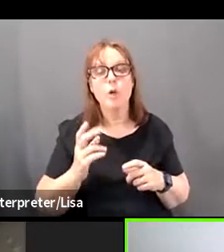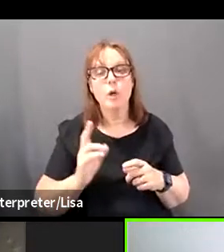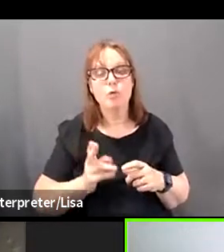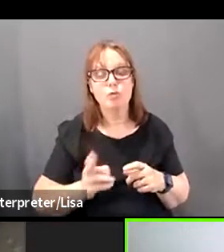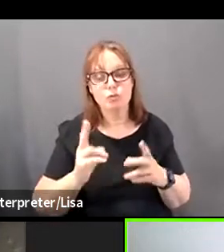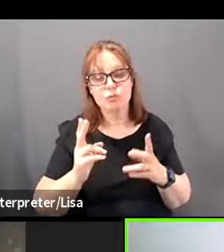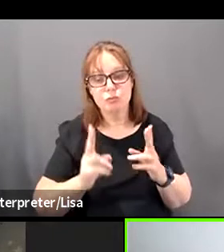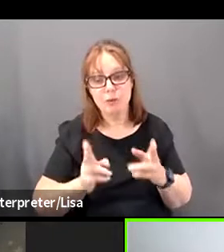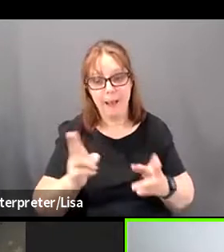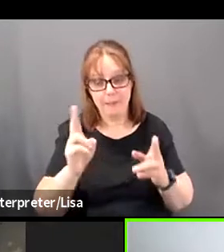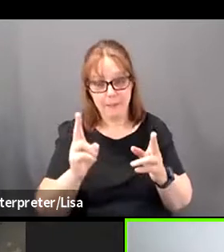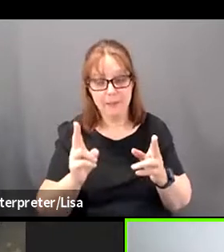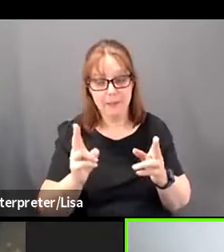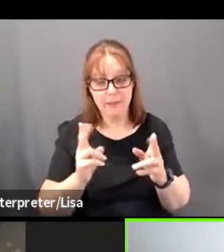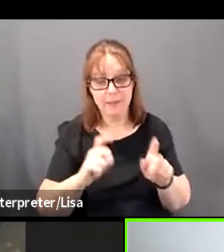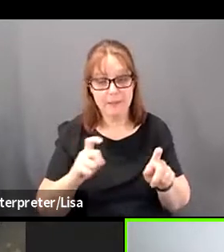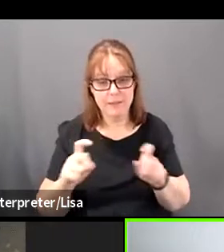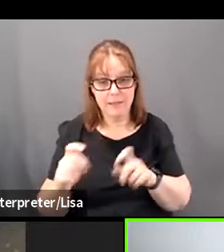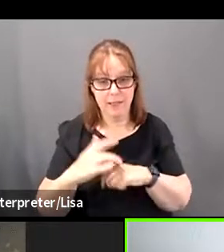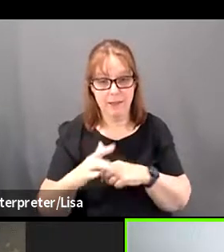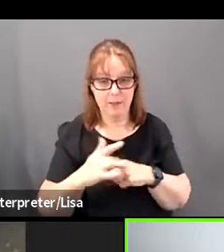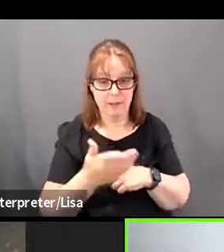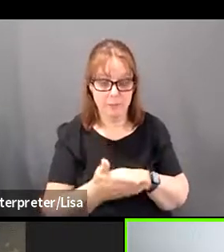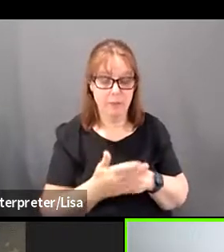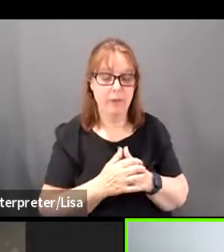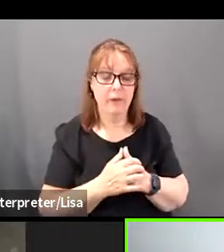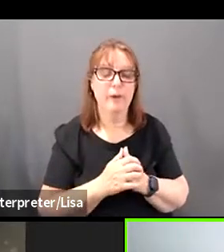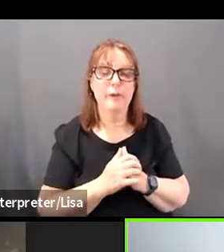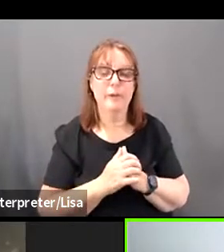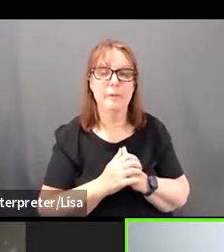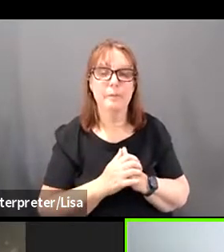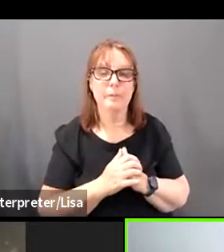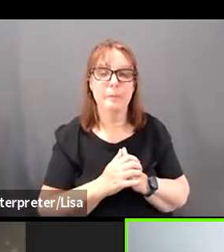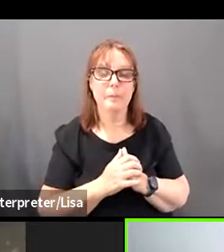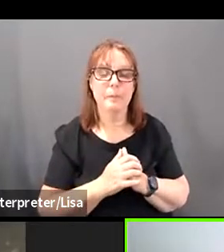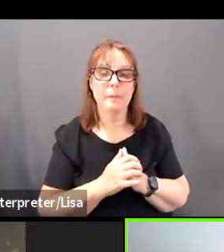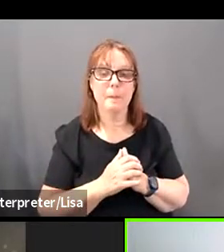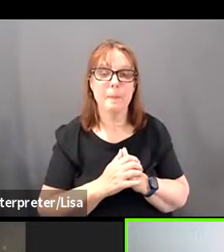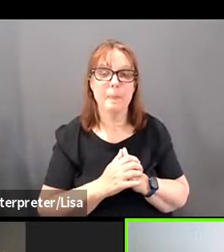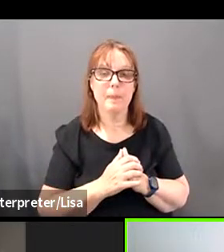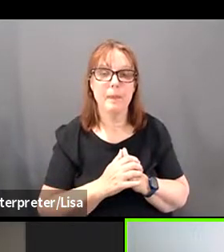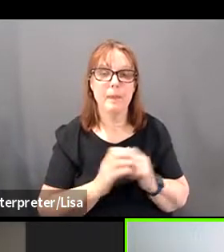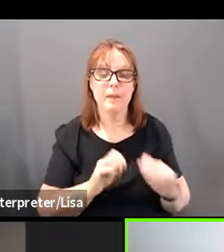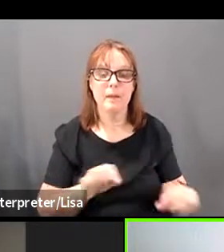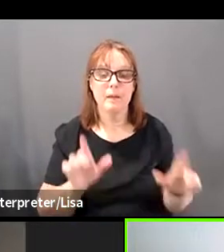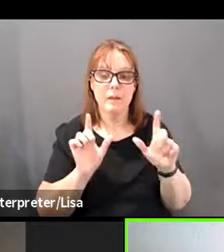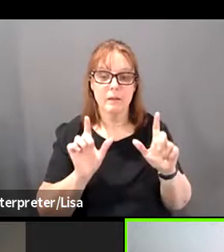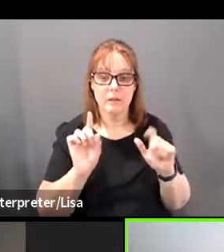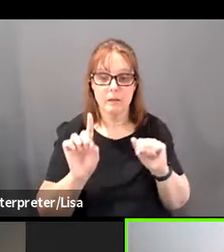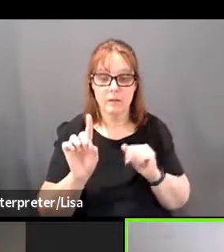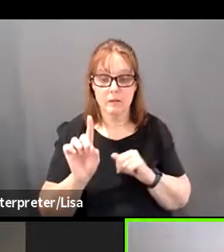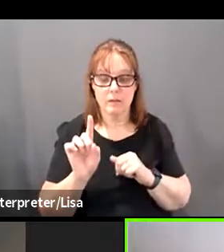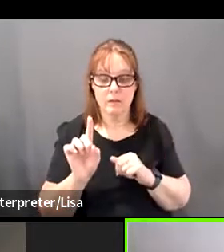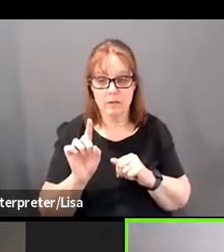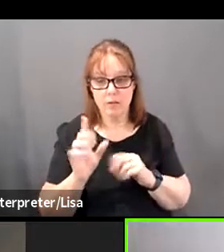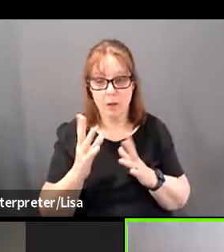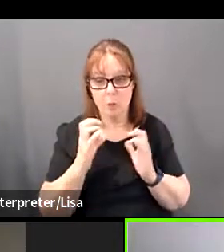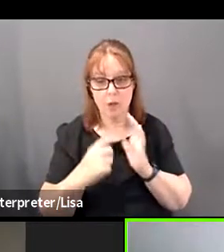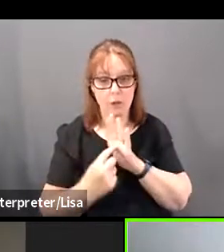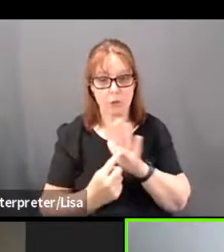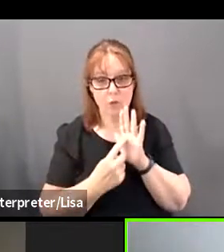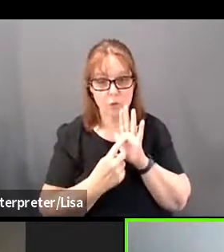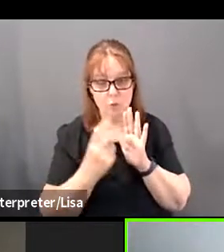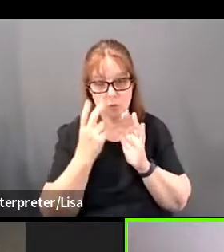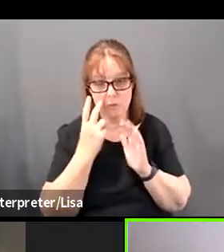if needed. So that service will also be available. And let me get my slide up here. I just wanted everybody to see the